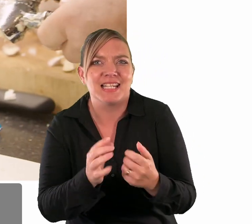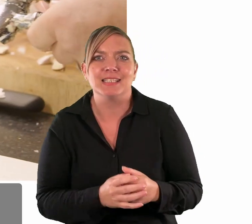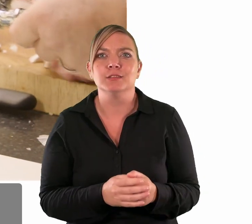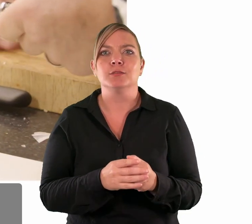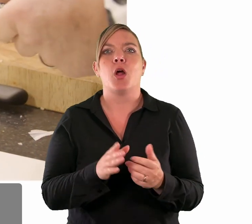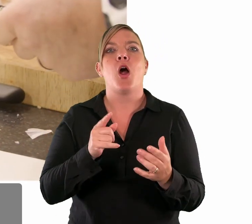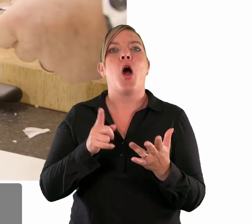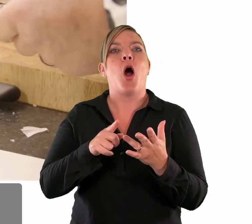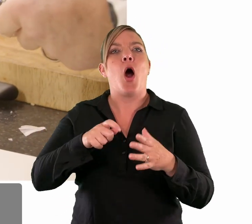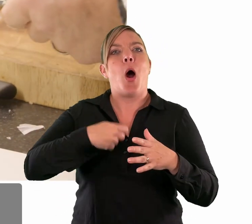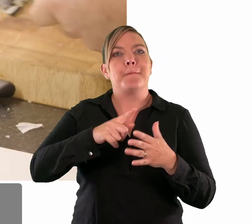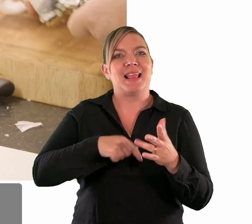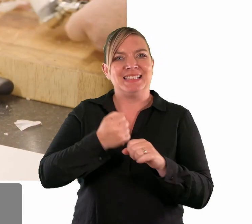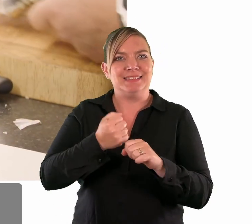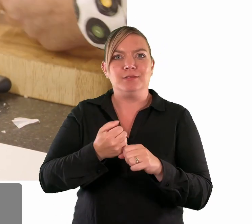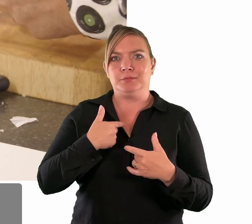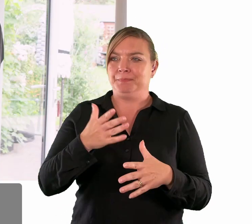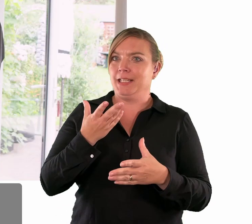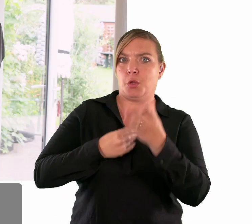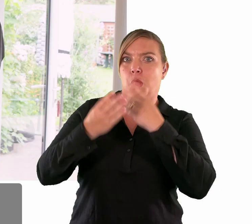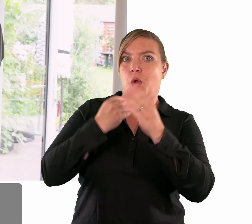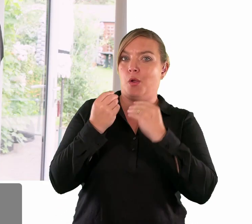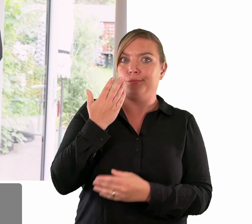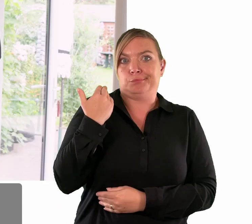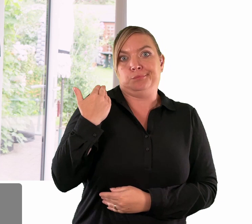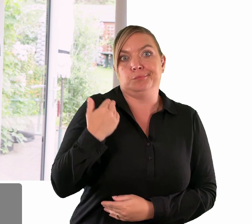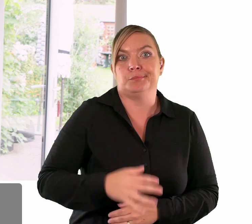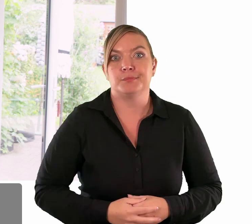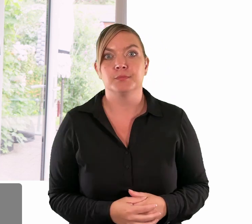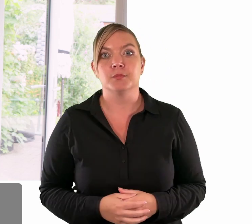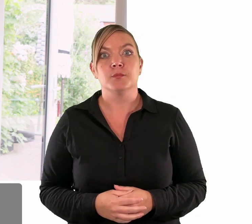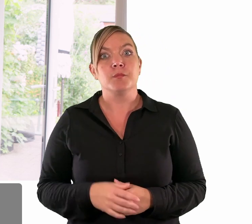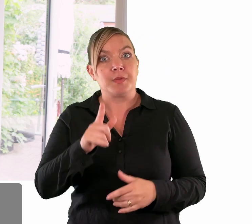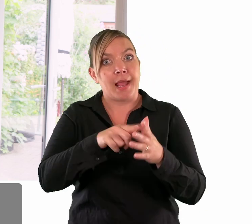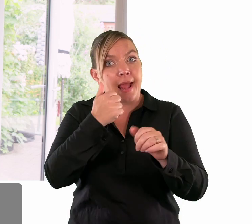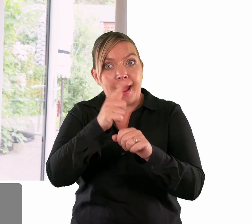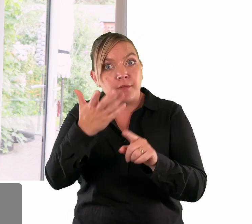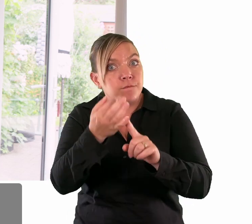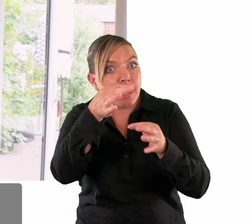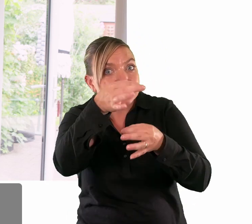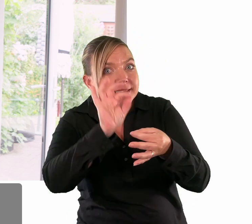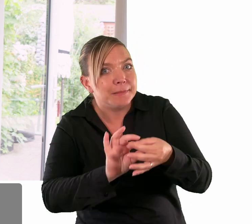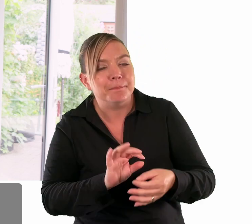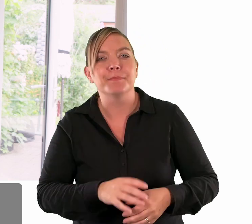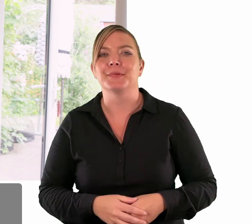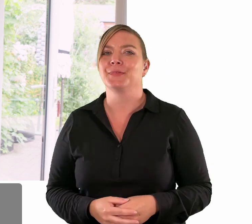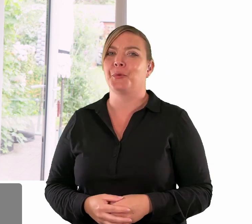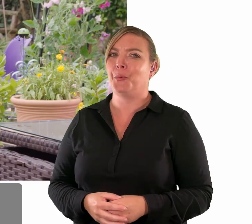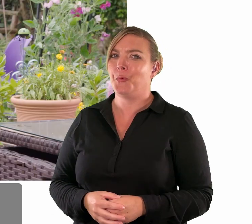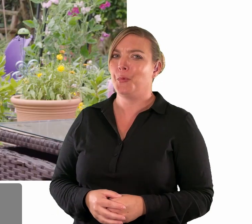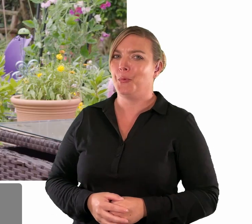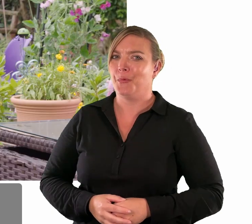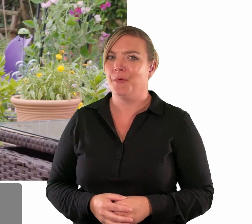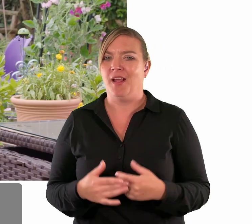thing I learned how to make, and that wasn't very long ago. Did you find the zip to get the egg? No, I just need to wash my hands. I just broke it.